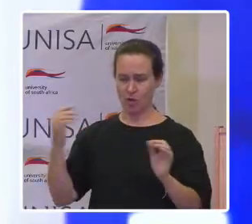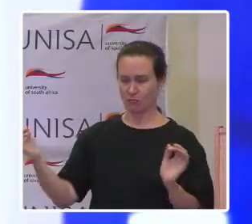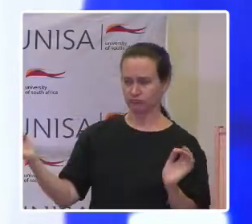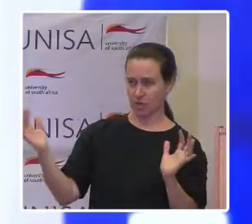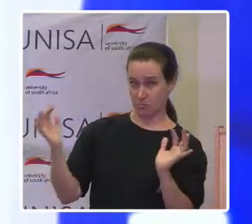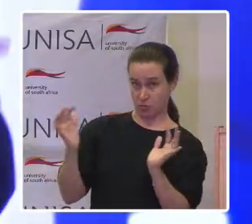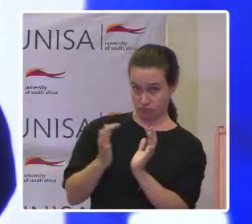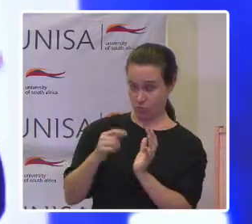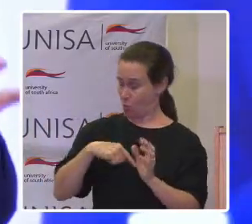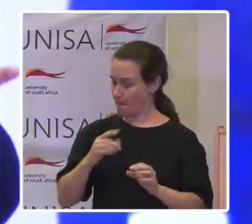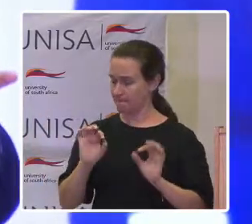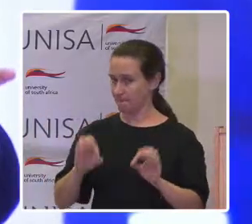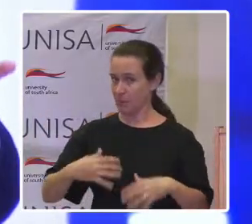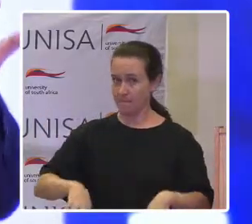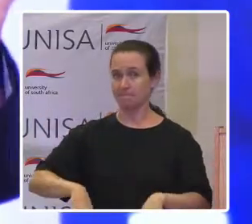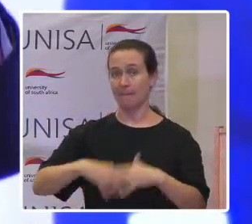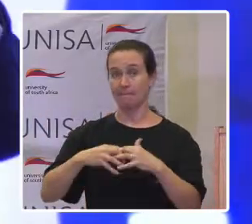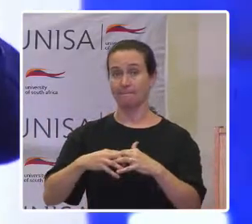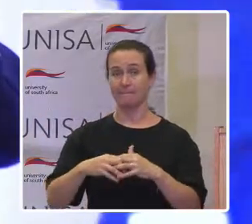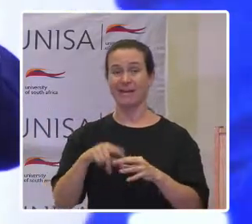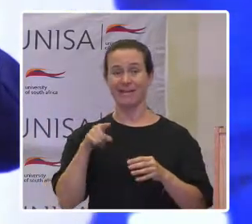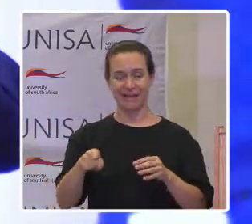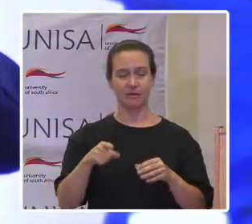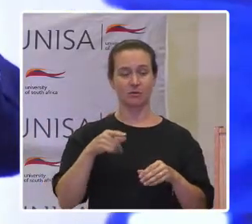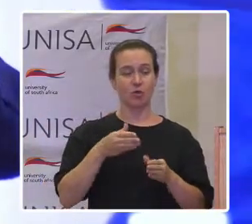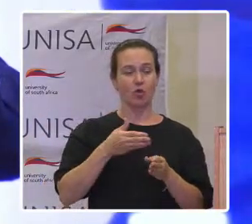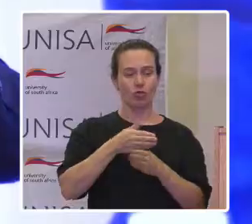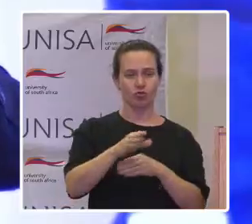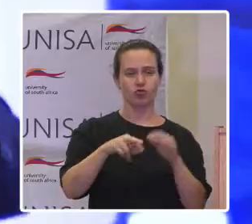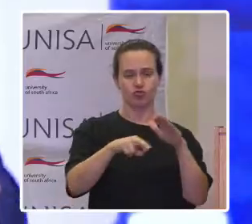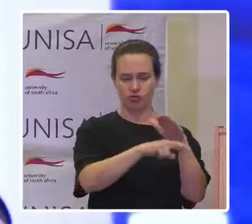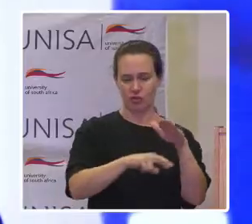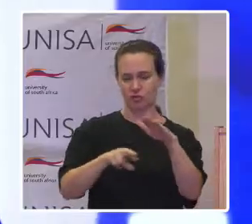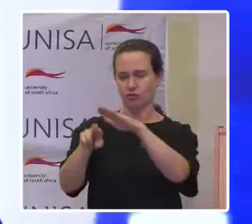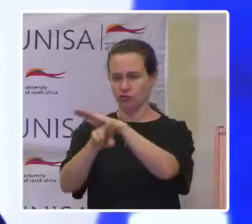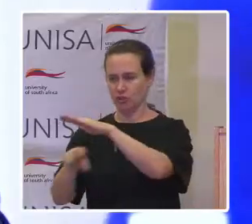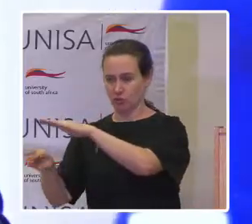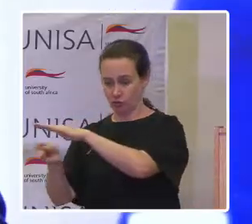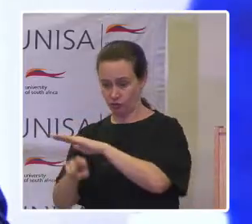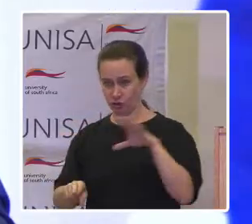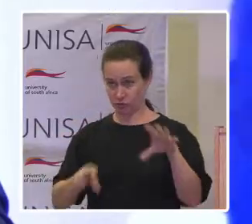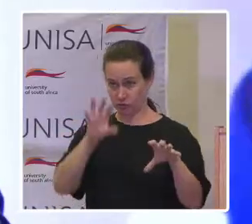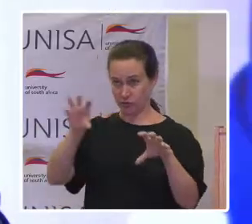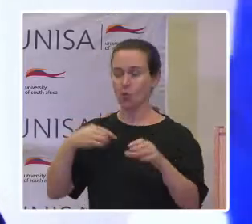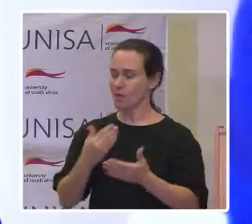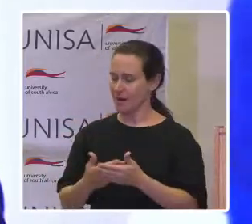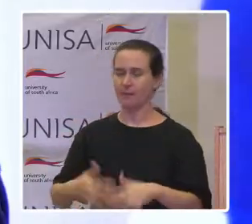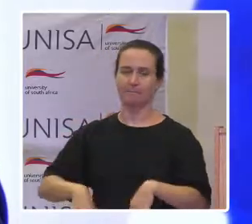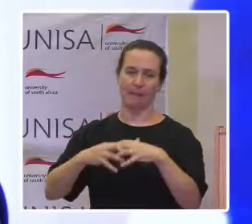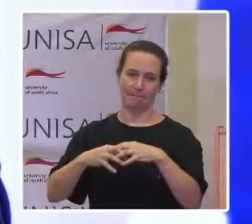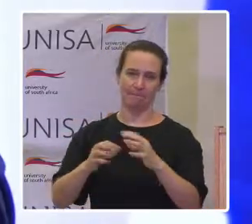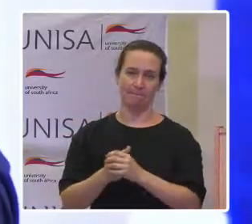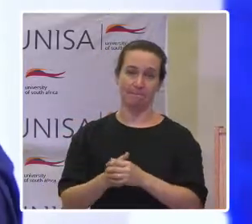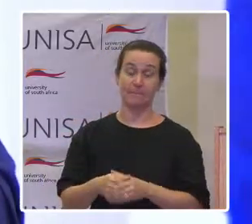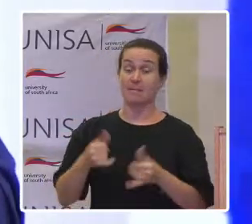implement it, and then through the regional blocks, we then implement at that level. And now to the challenges.